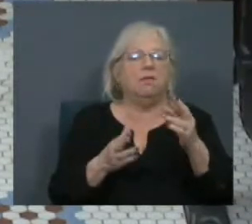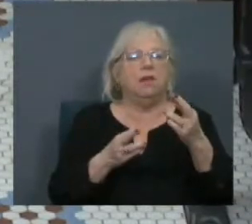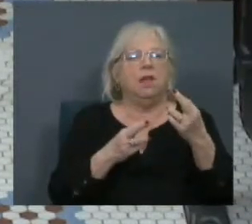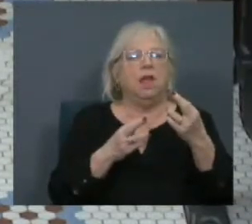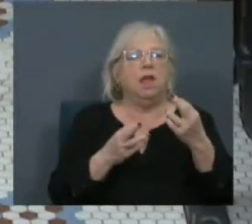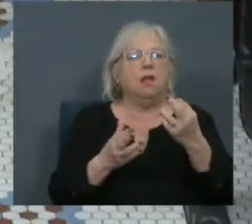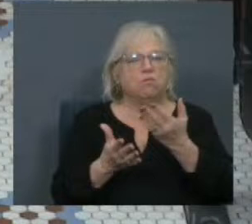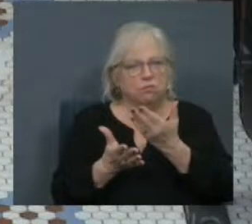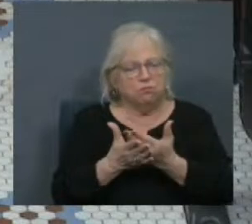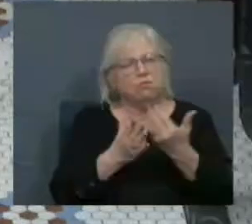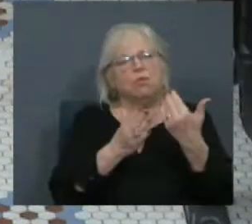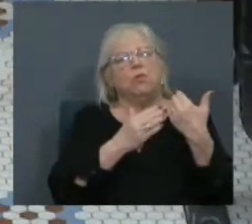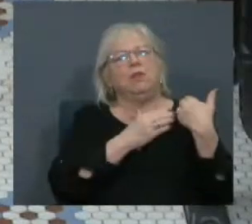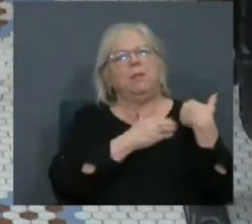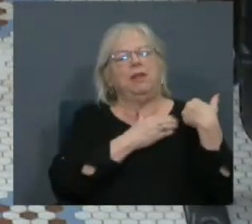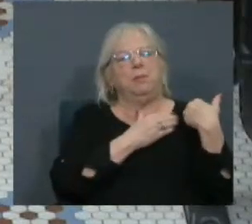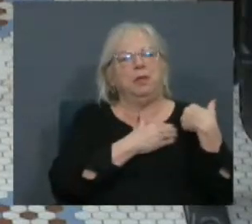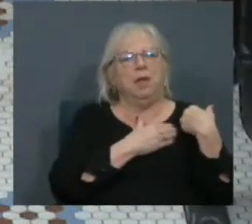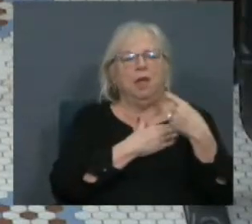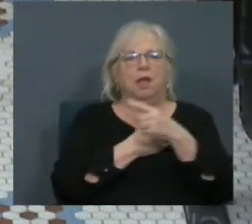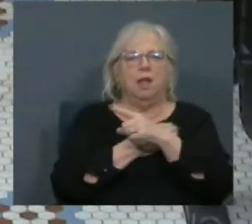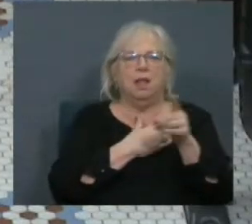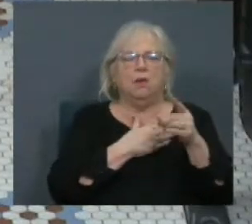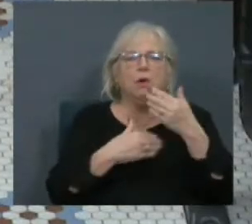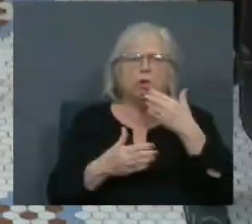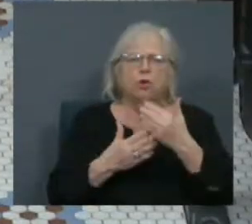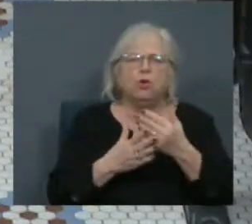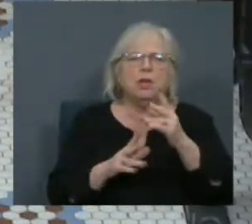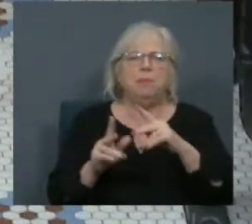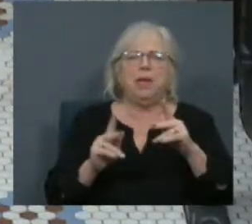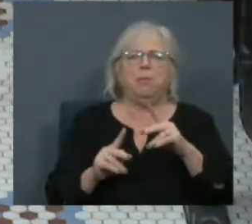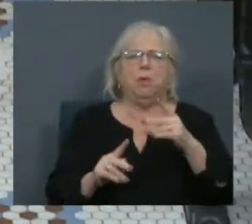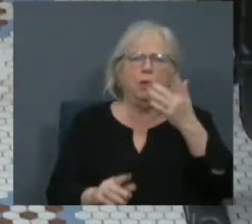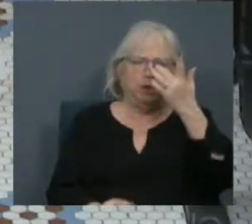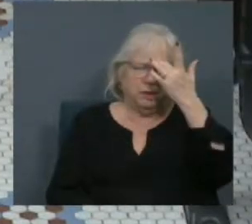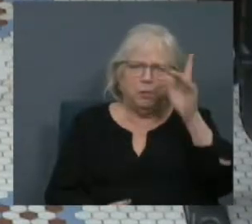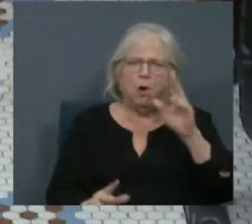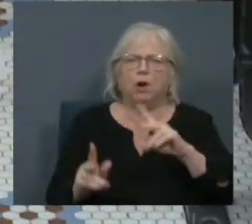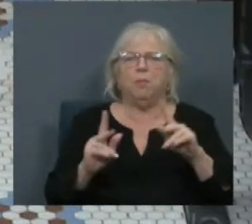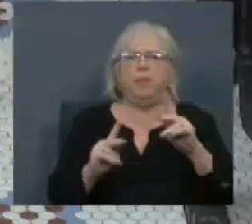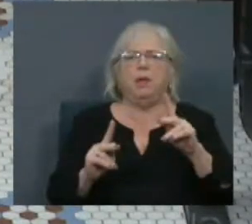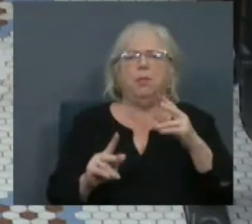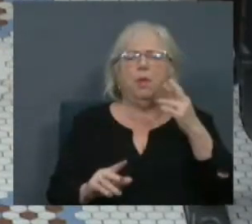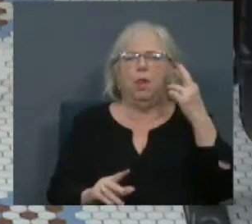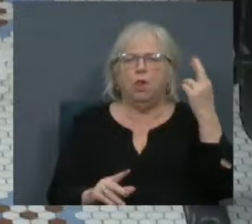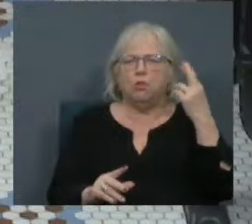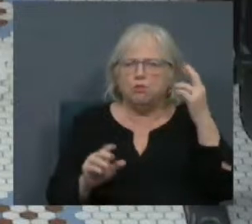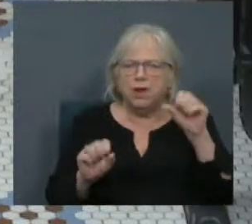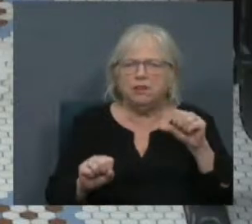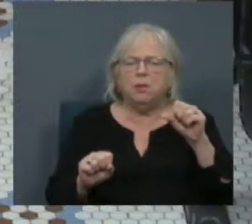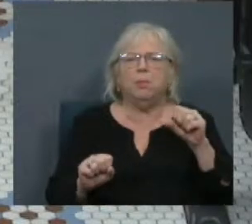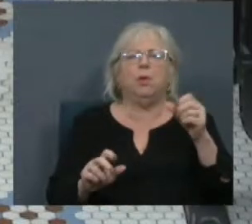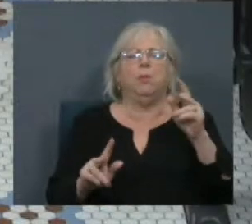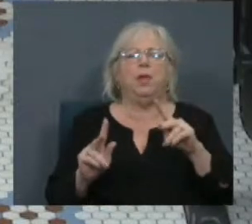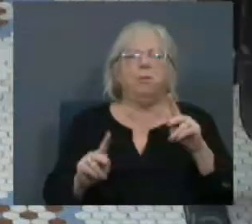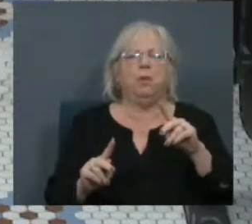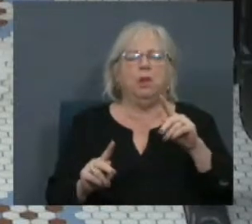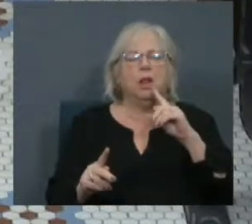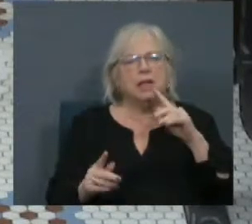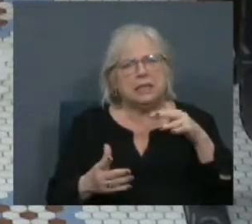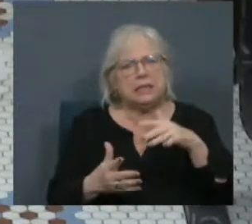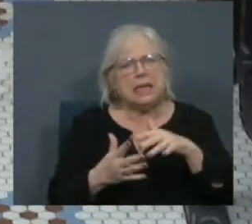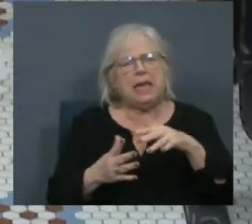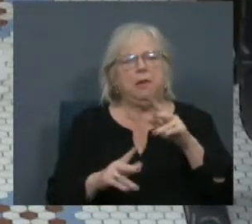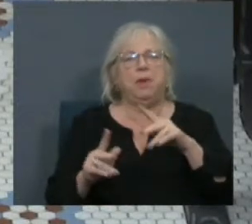people. You are smart people. You are reasonable people. And you are studied people. In